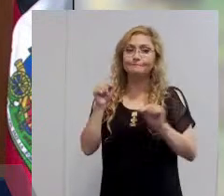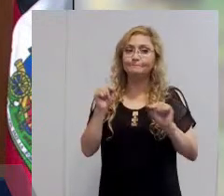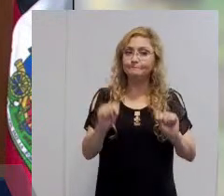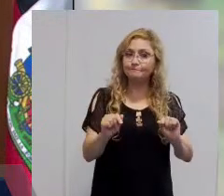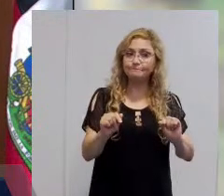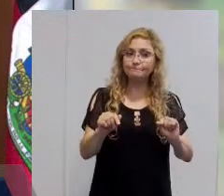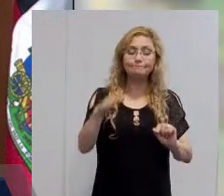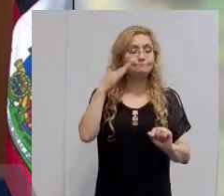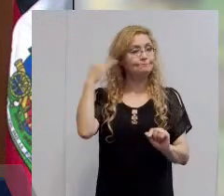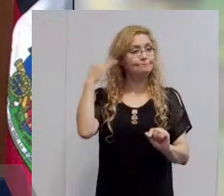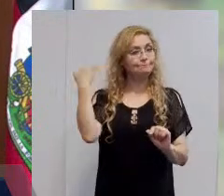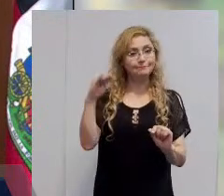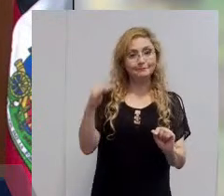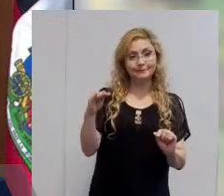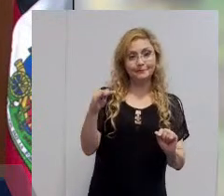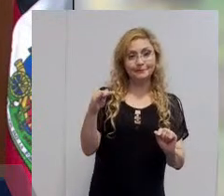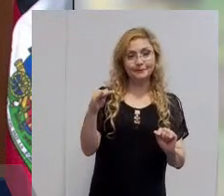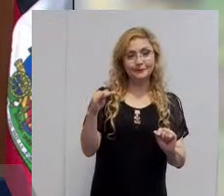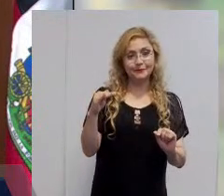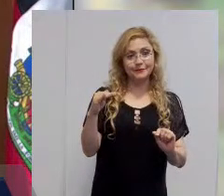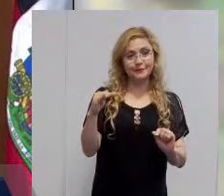take part in these discussions.